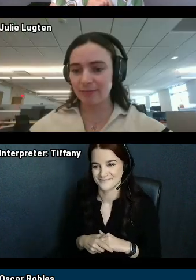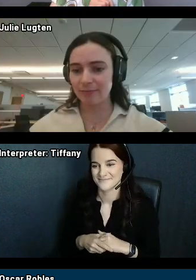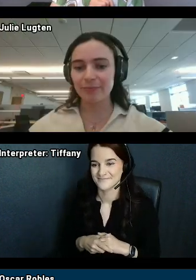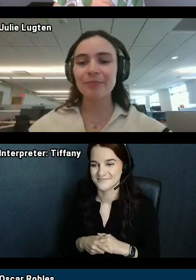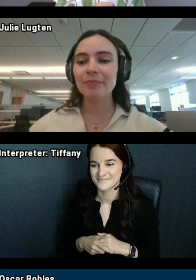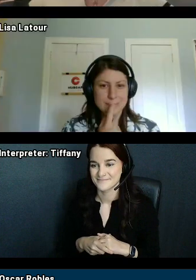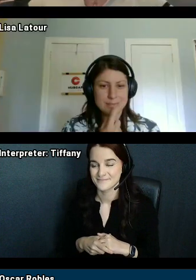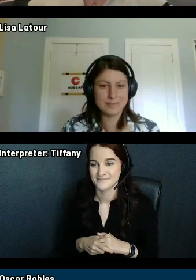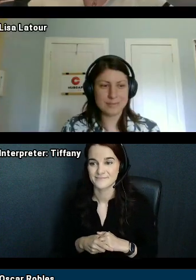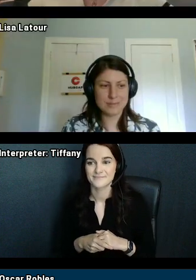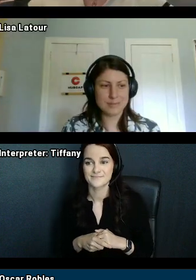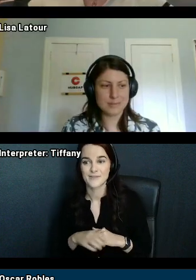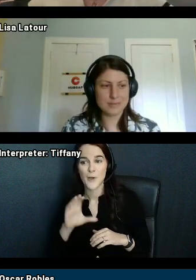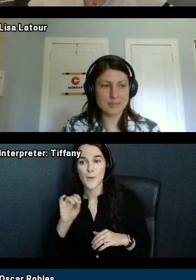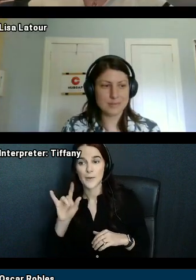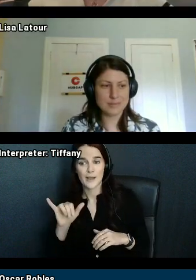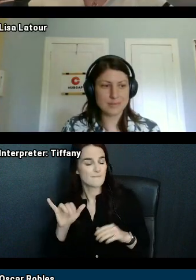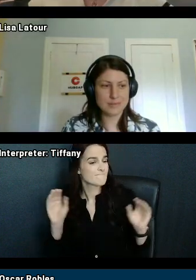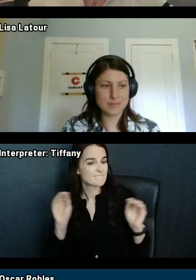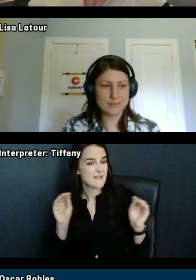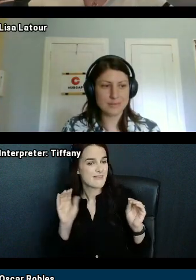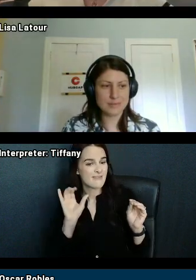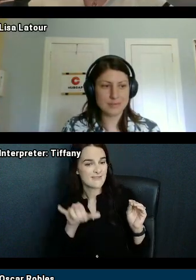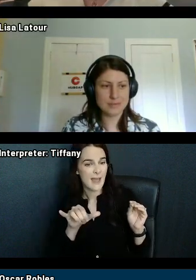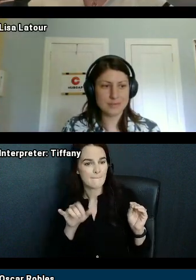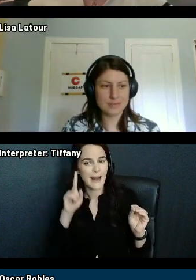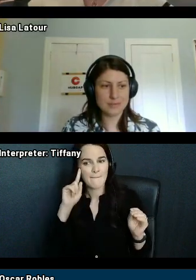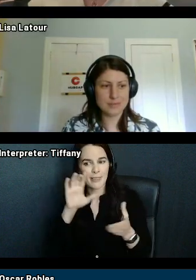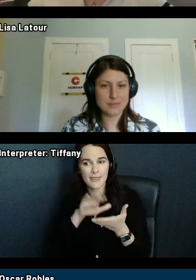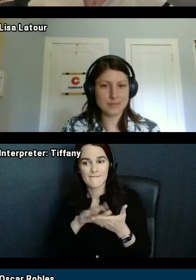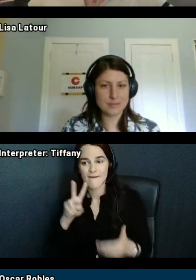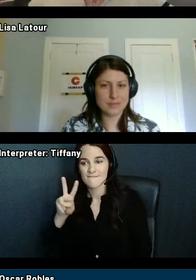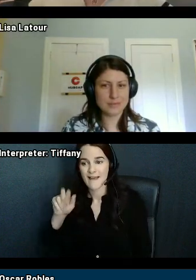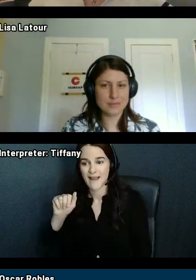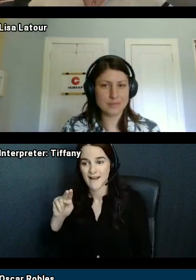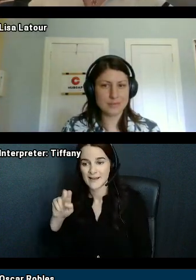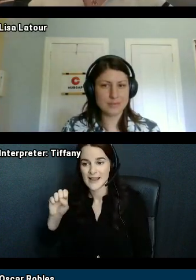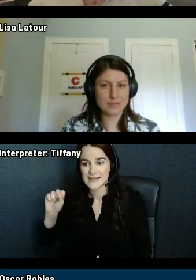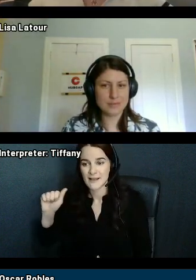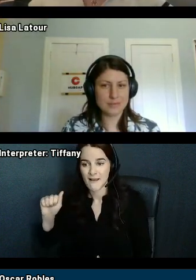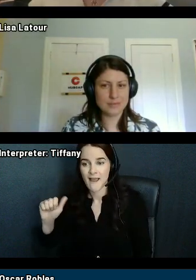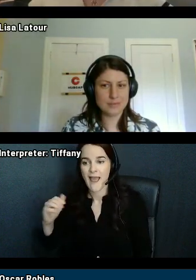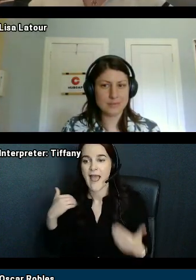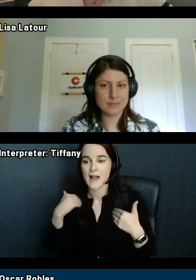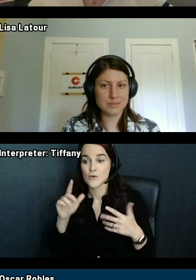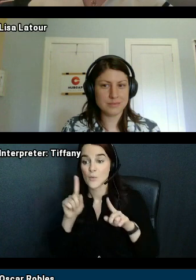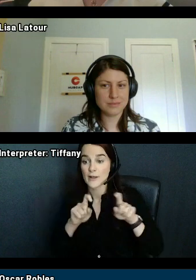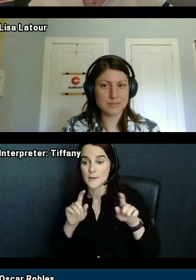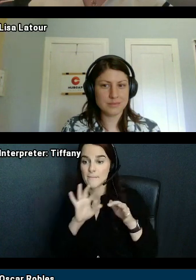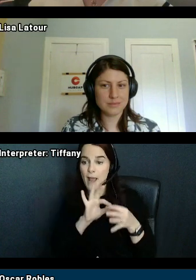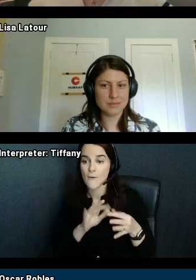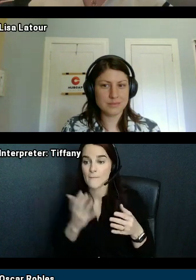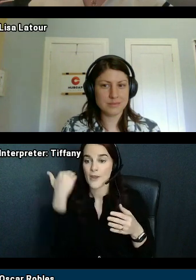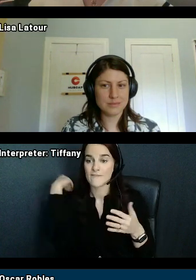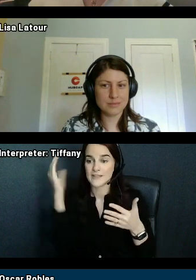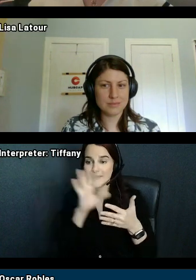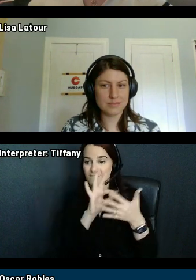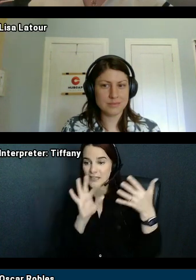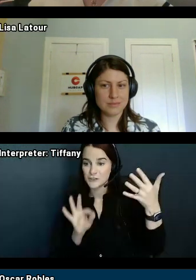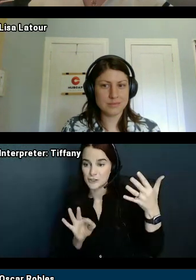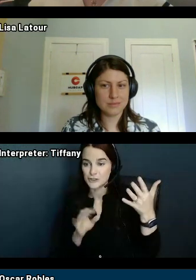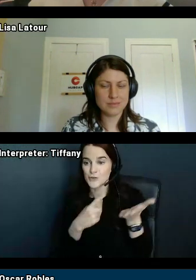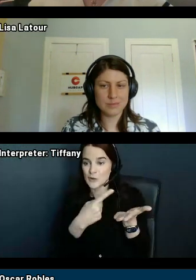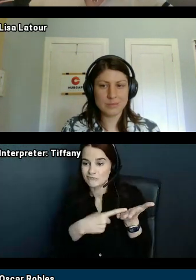So nothing on this one yet, but I believe Vanessa did have a question kind of about some of the previous features you were talking about. So I'll just give you that